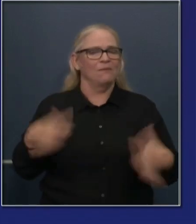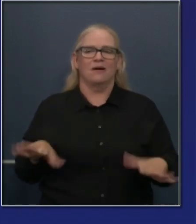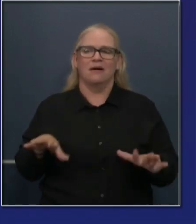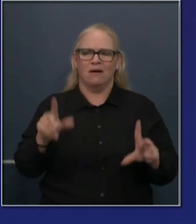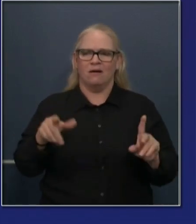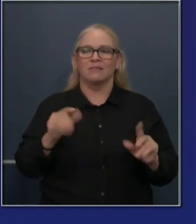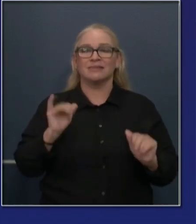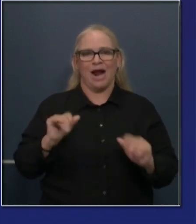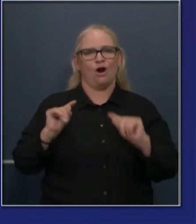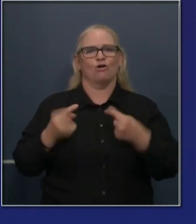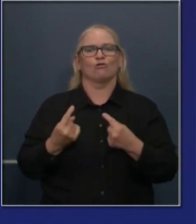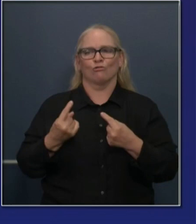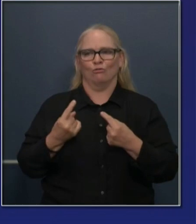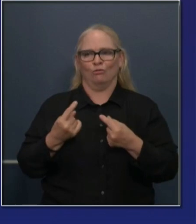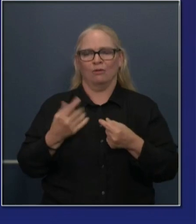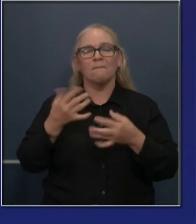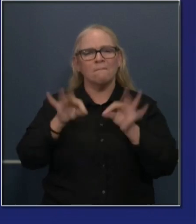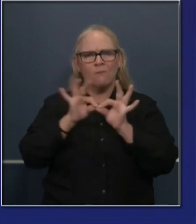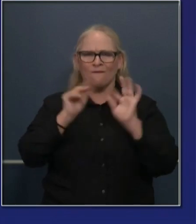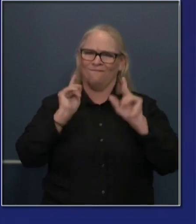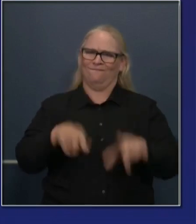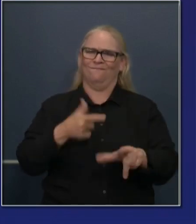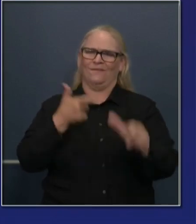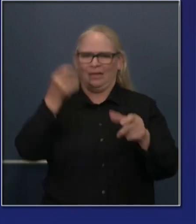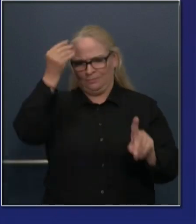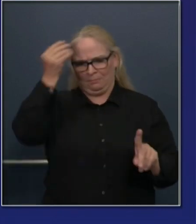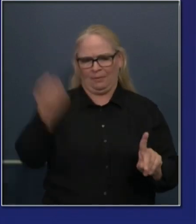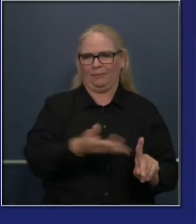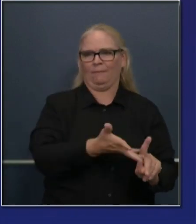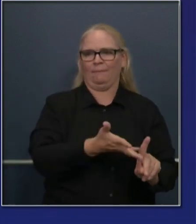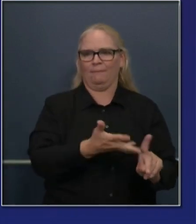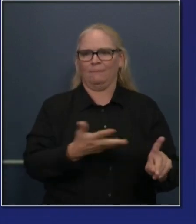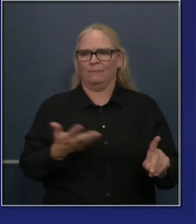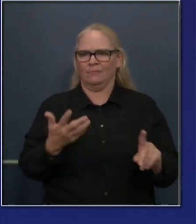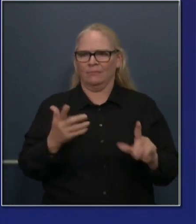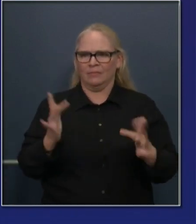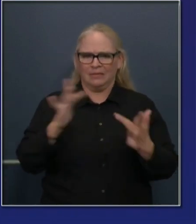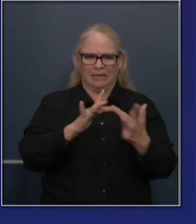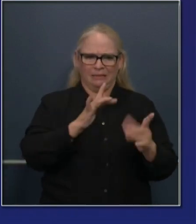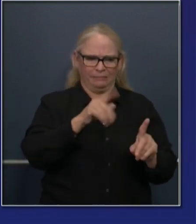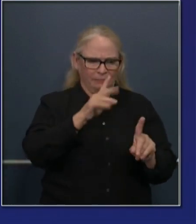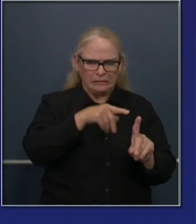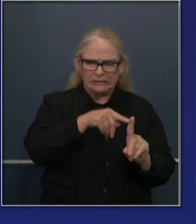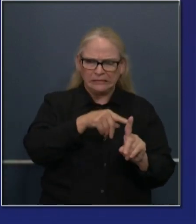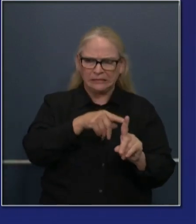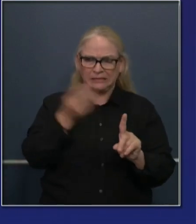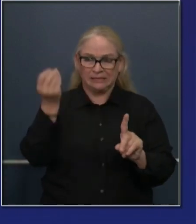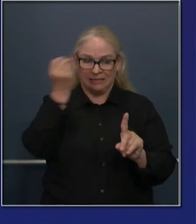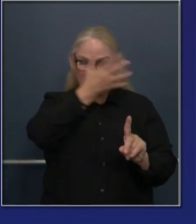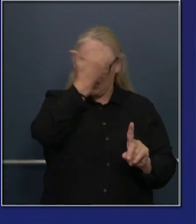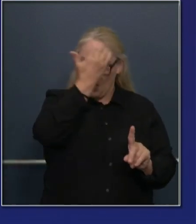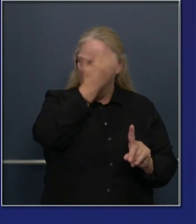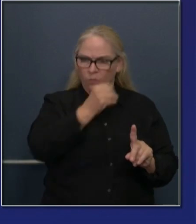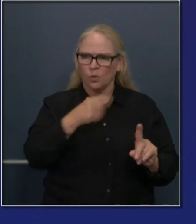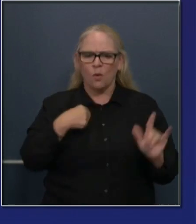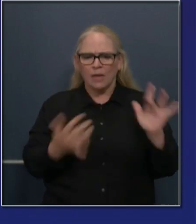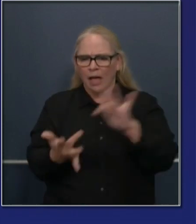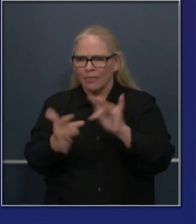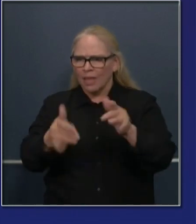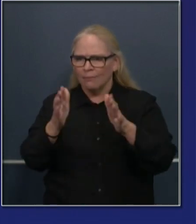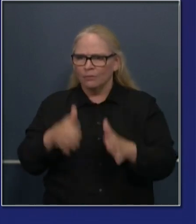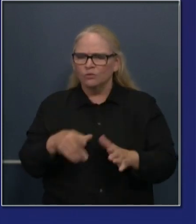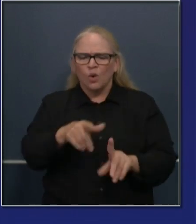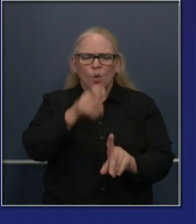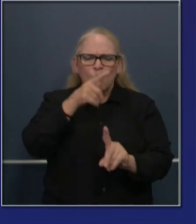and isolate, quarantine, trace those contacts, and potentially help support expansion